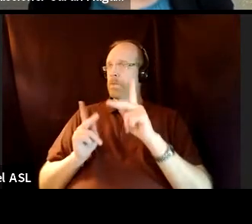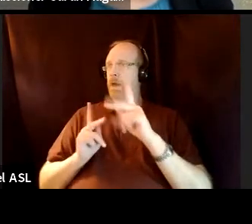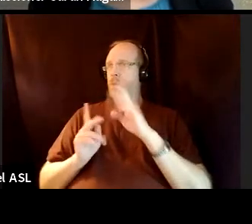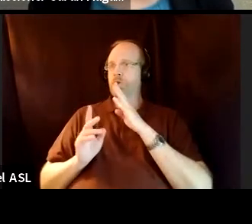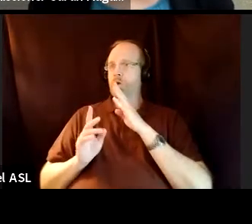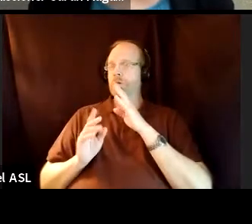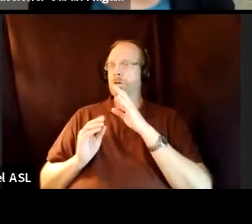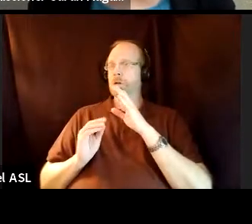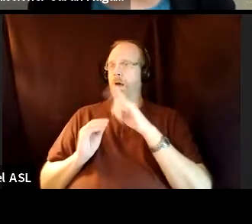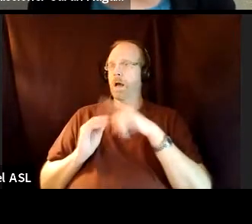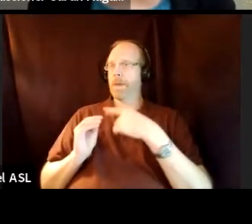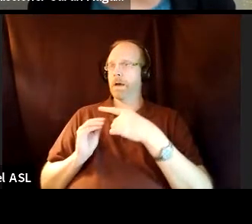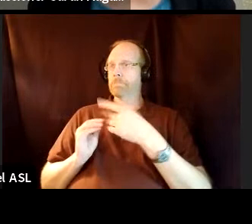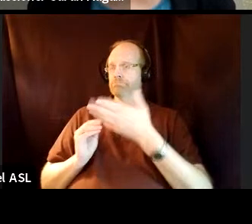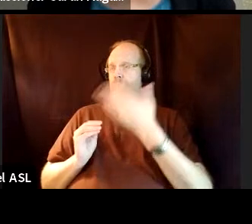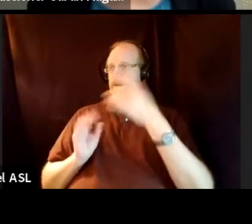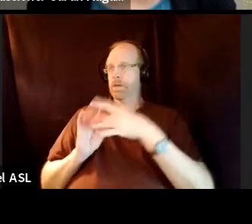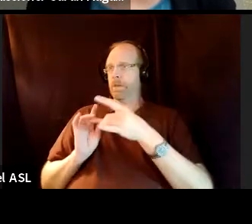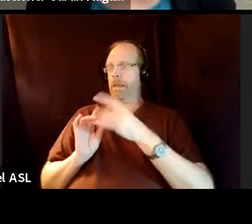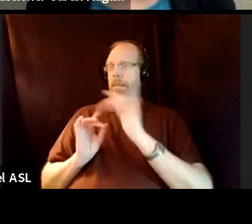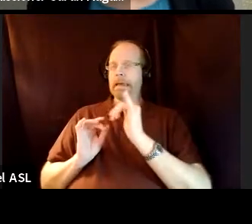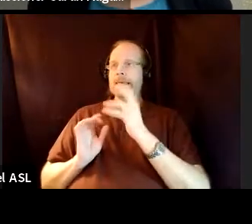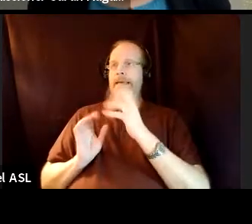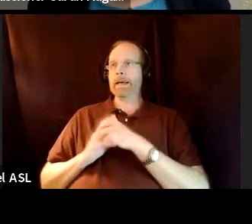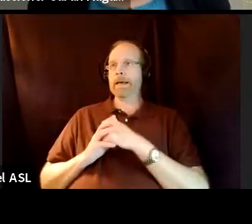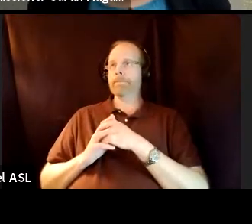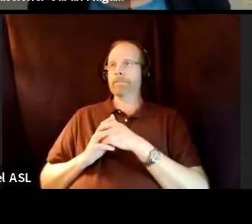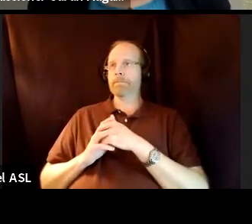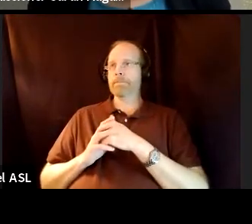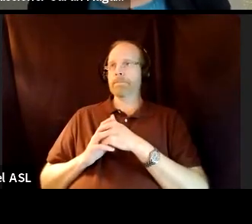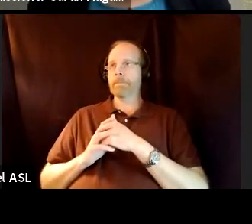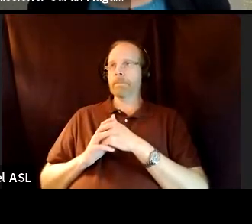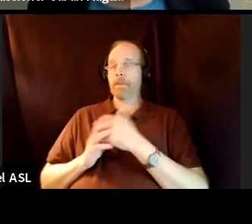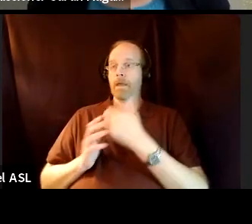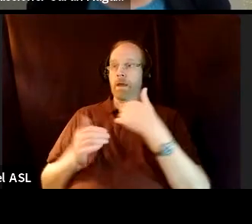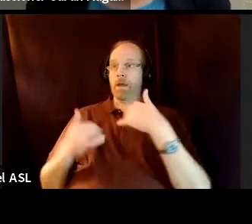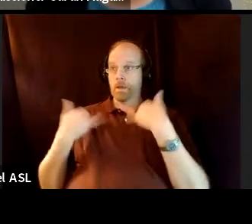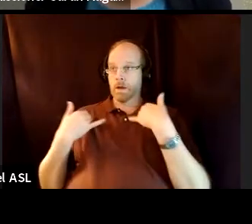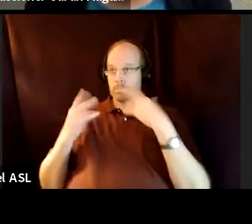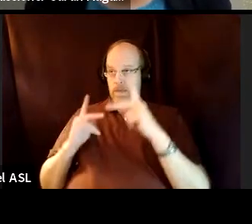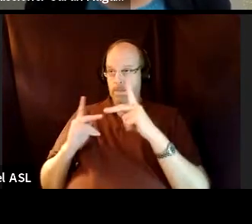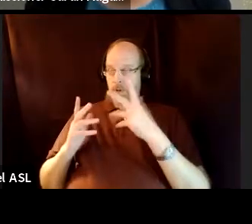previous comment, such as young people,